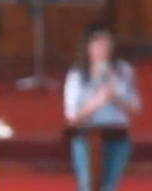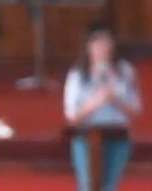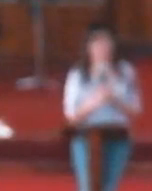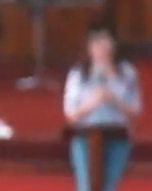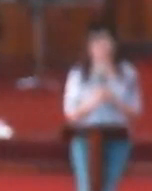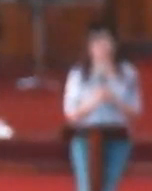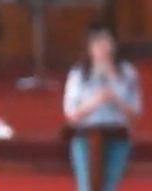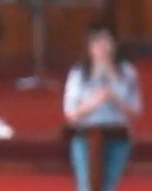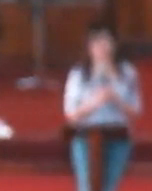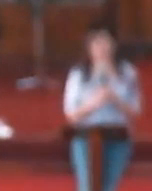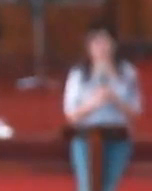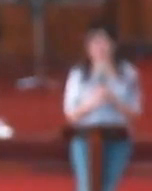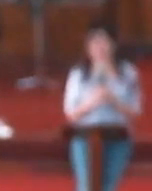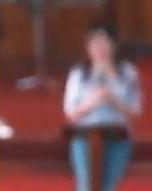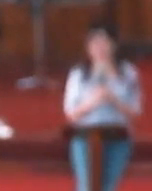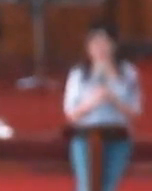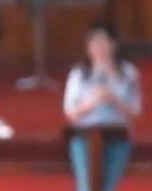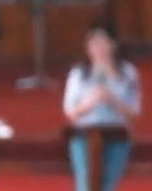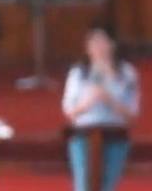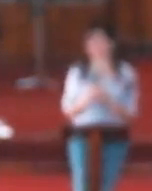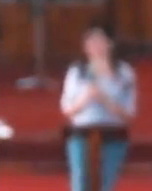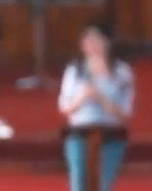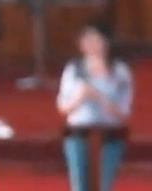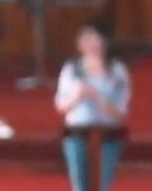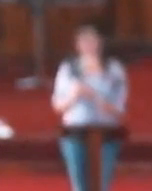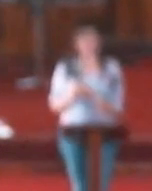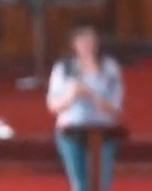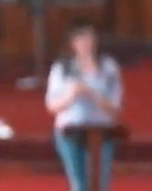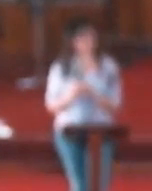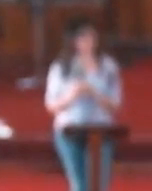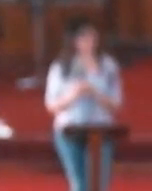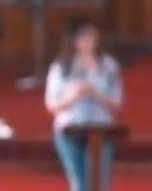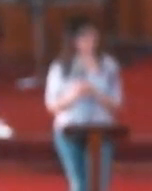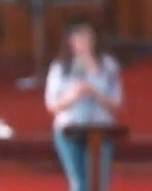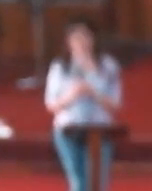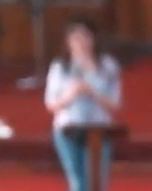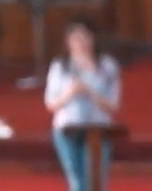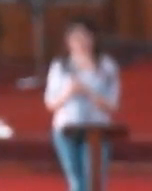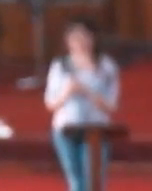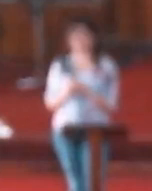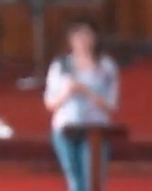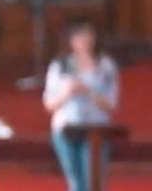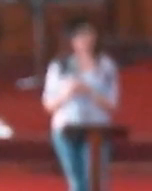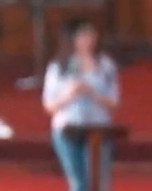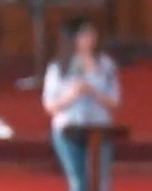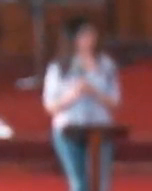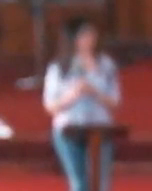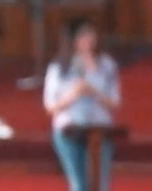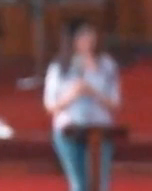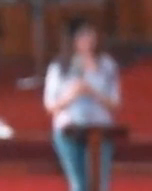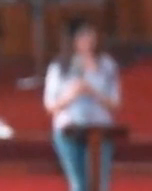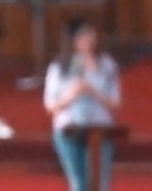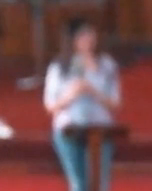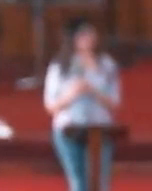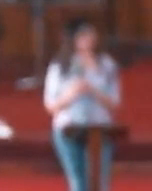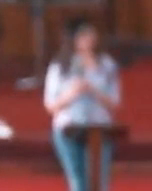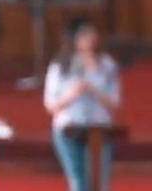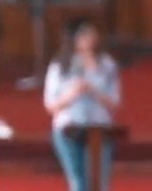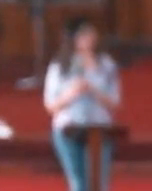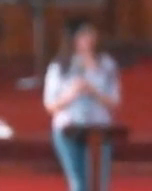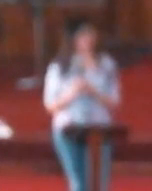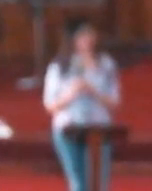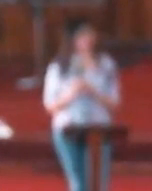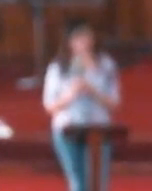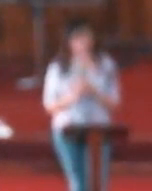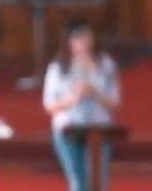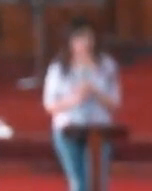business? ¿Un negocio propio? ¿Ah? Daniel, okay. Y pues, así como Dios dijo